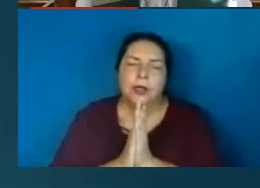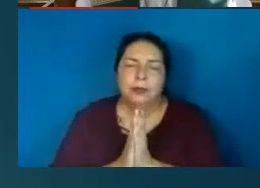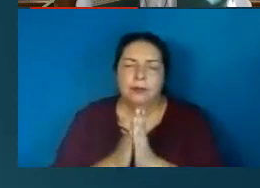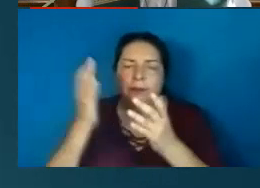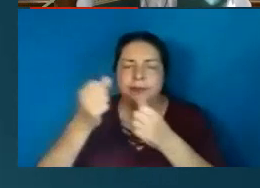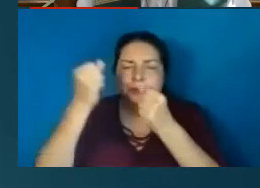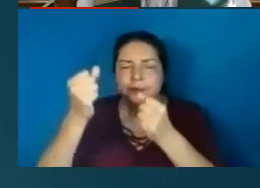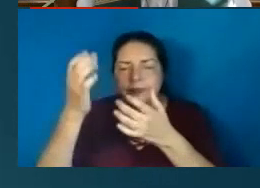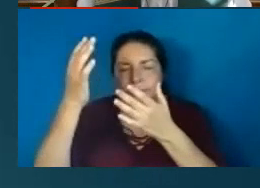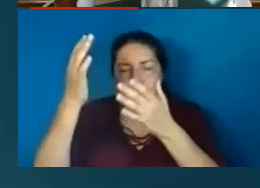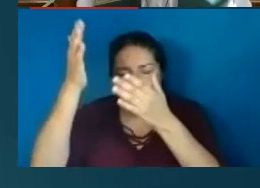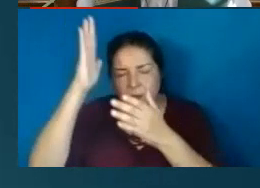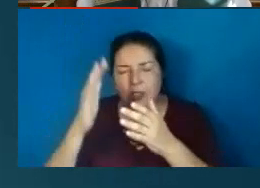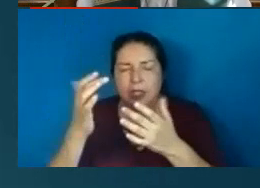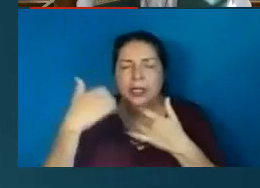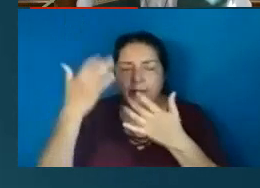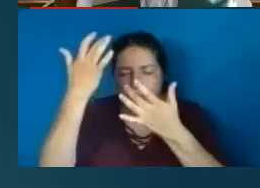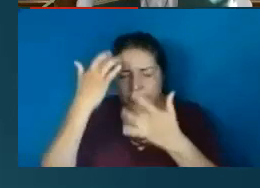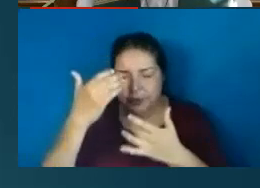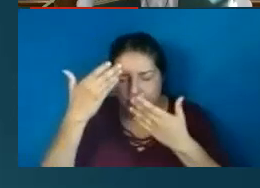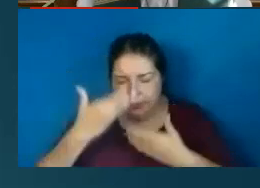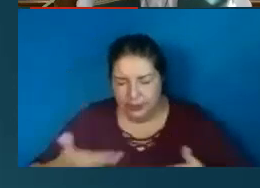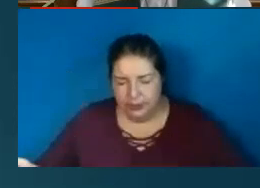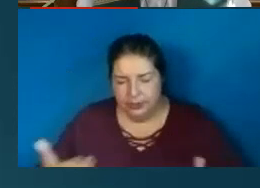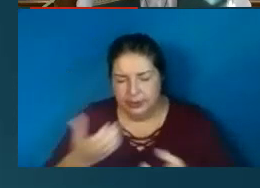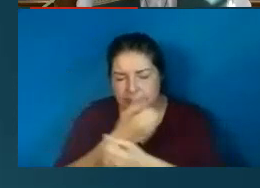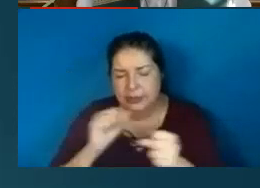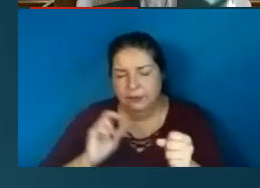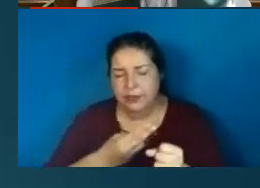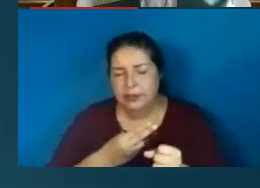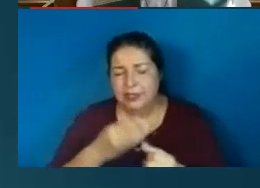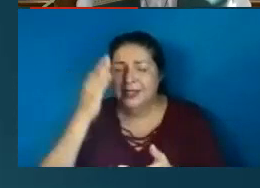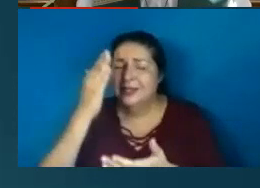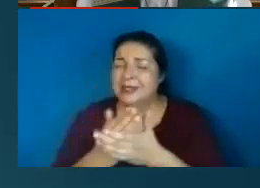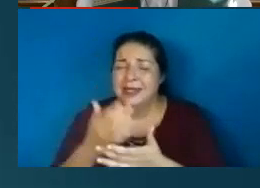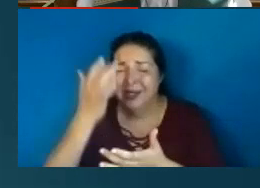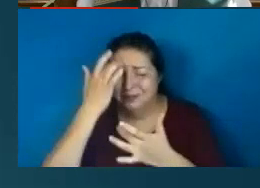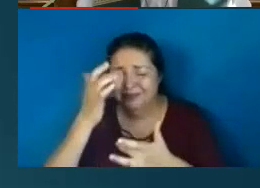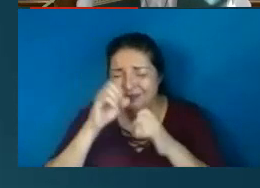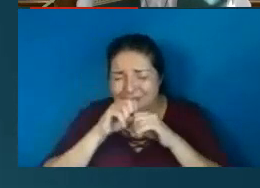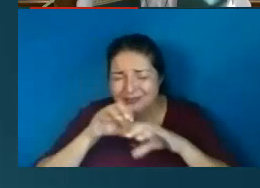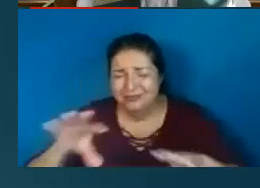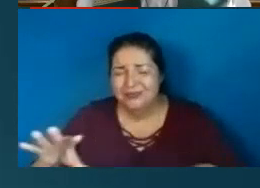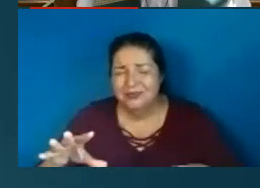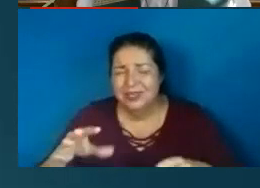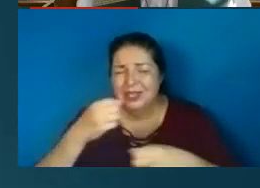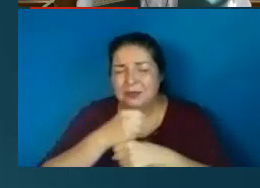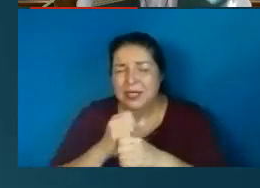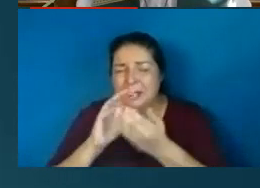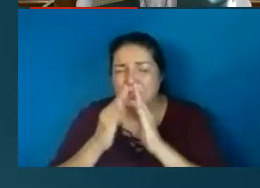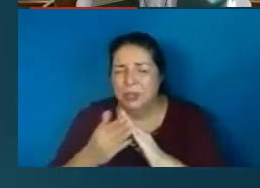Almighty God, have mercy on us and spare us. Put an end to the pandemic and restore the communities of the world to their common